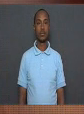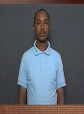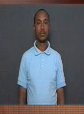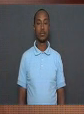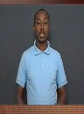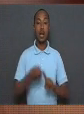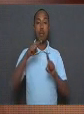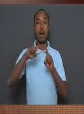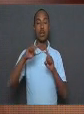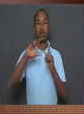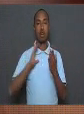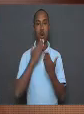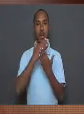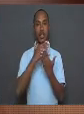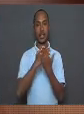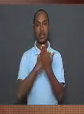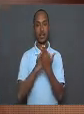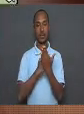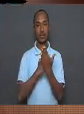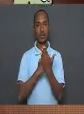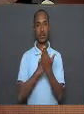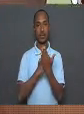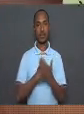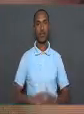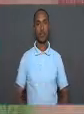Let's get back to our lesson.